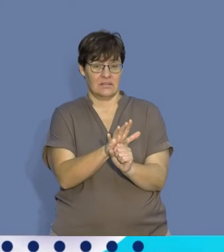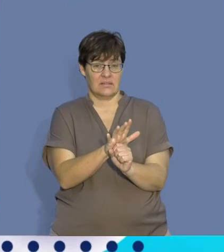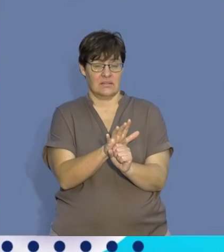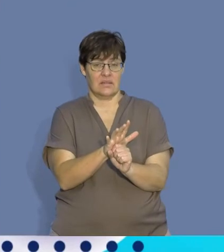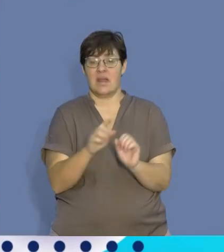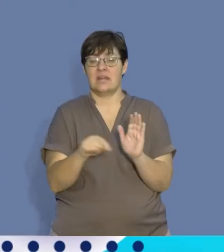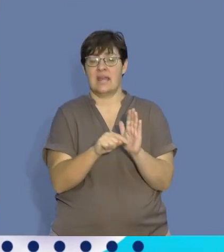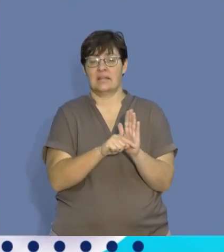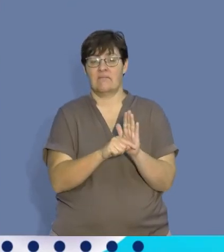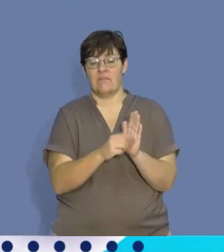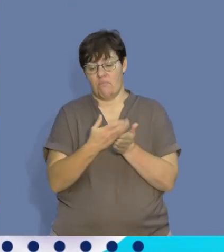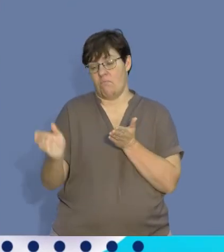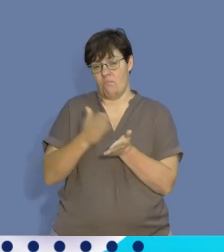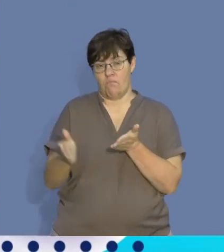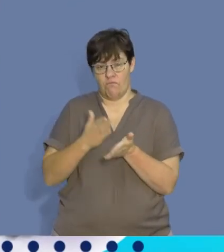electrons being moved off?